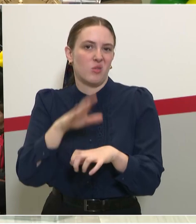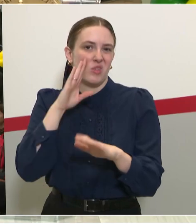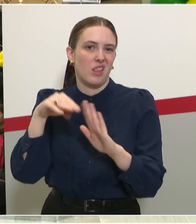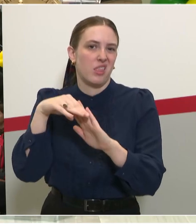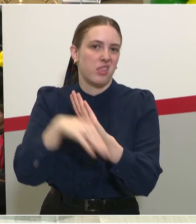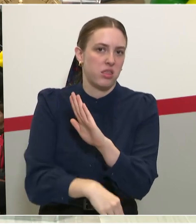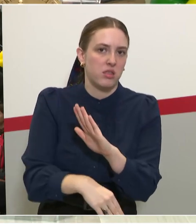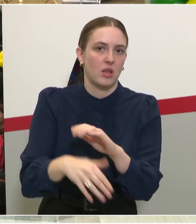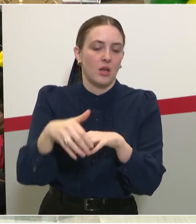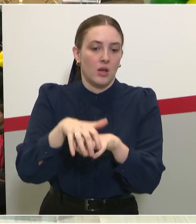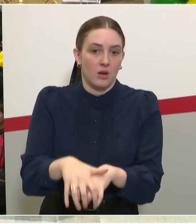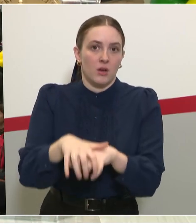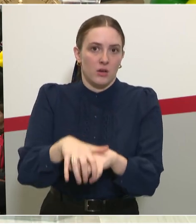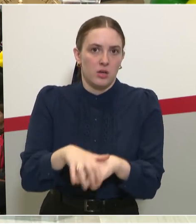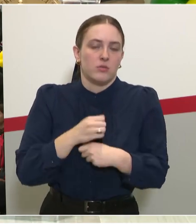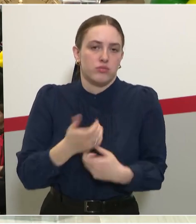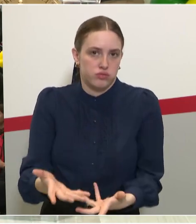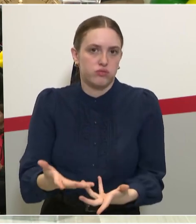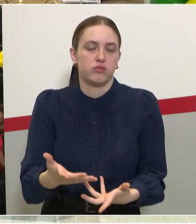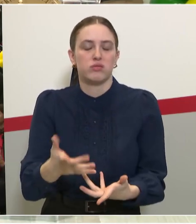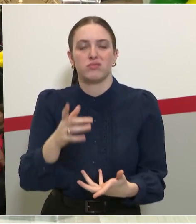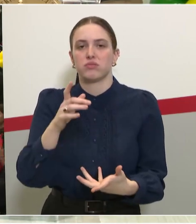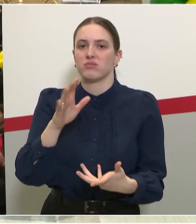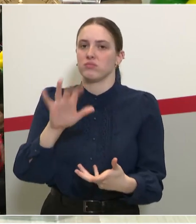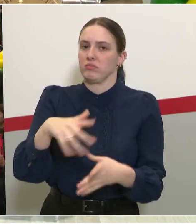than helpful. Thank you.